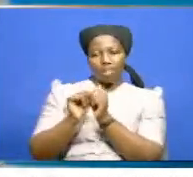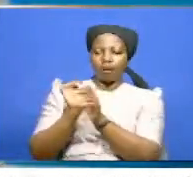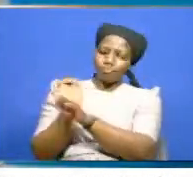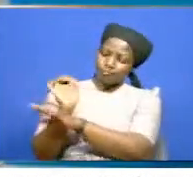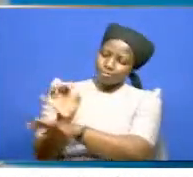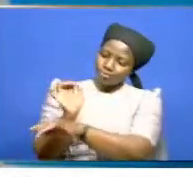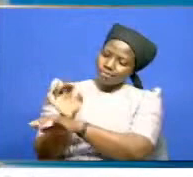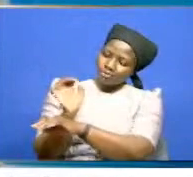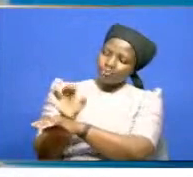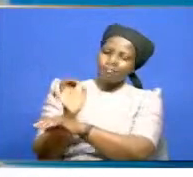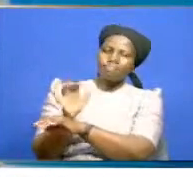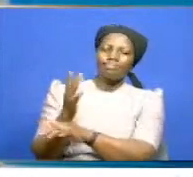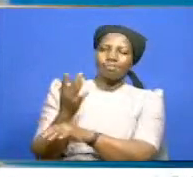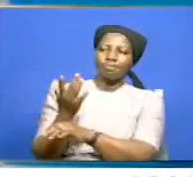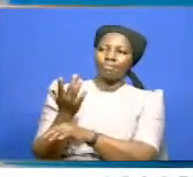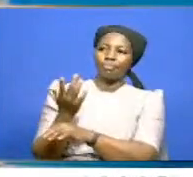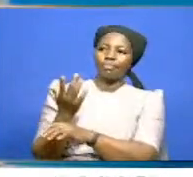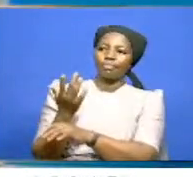them